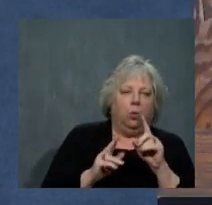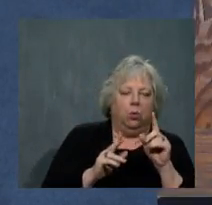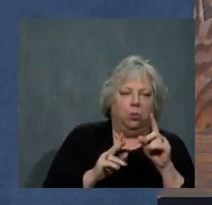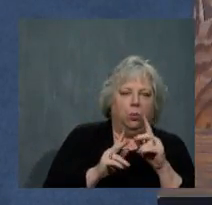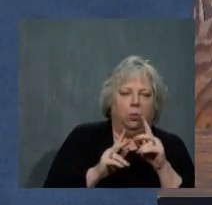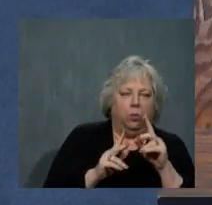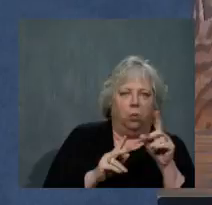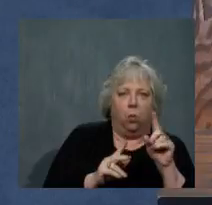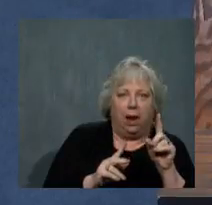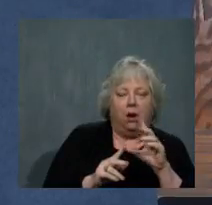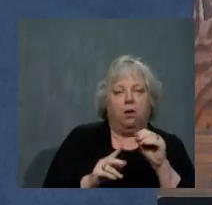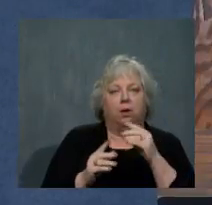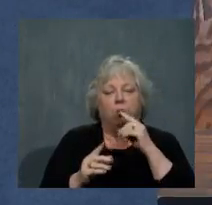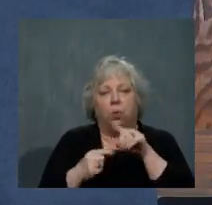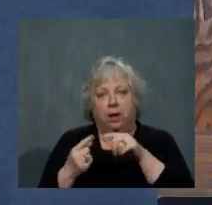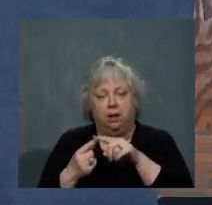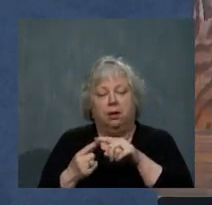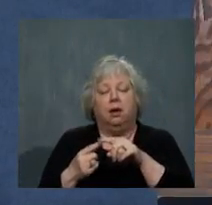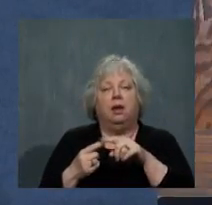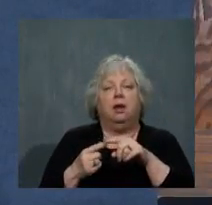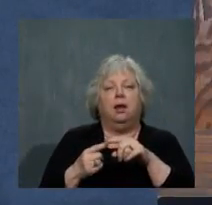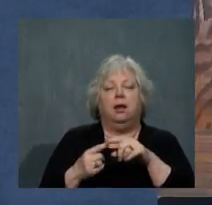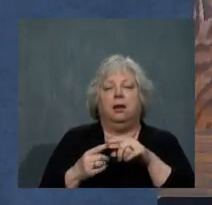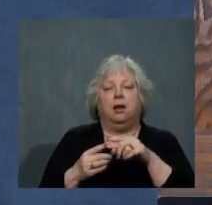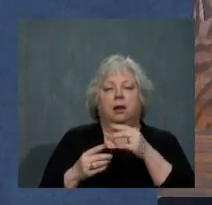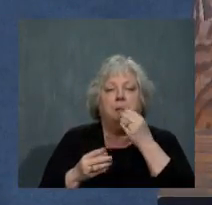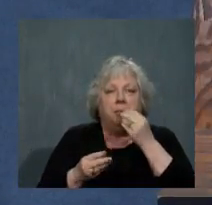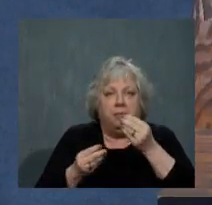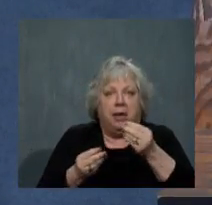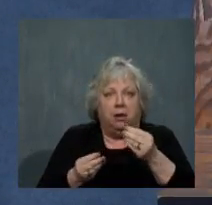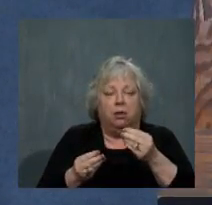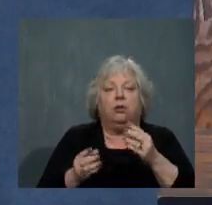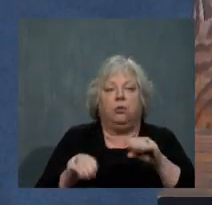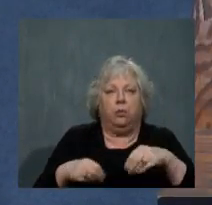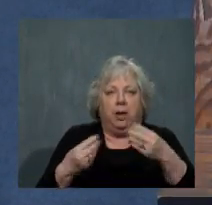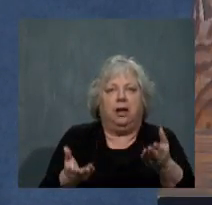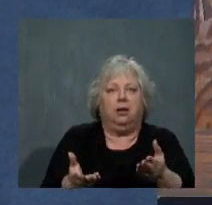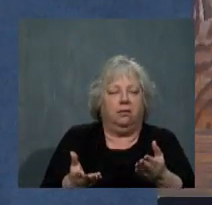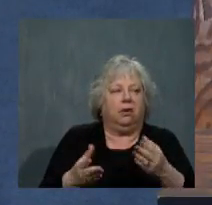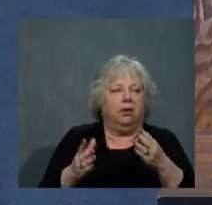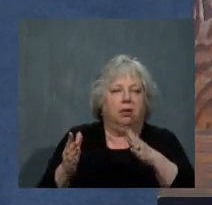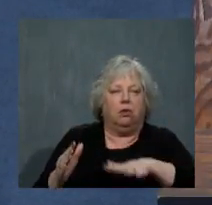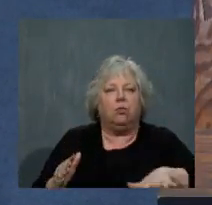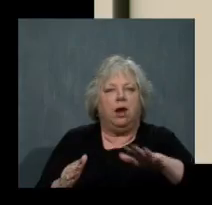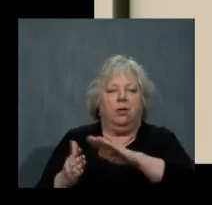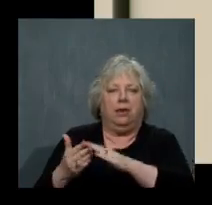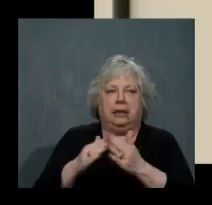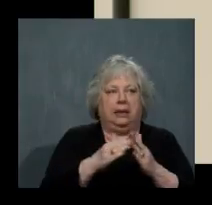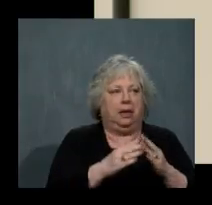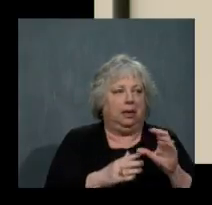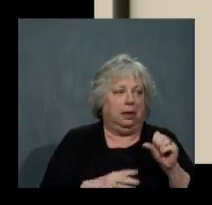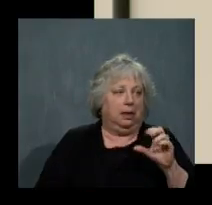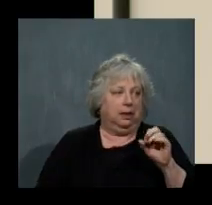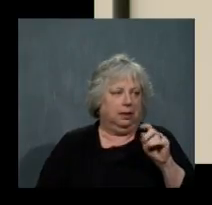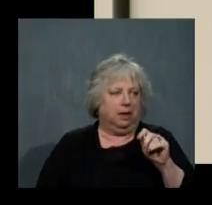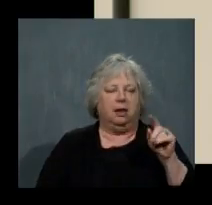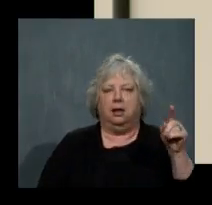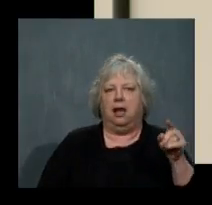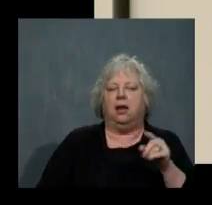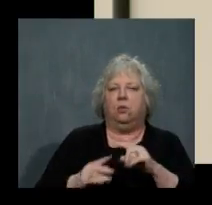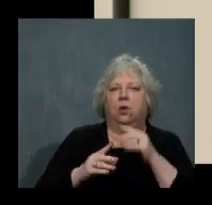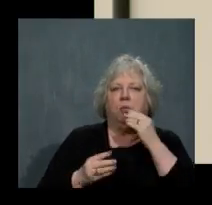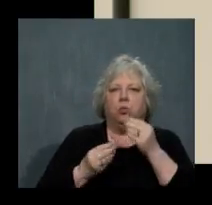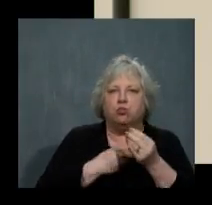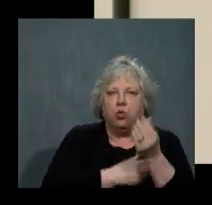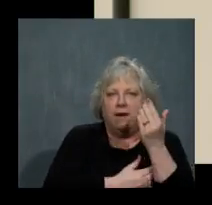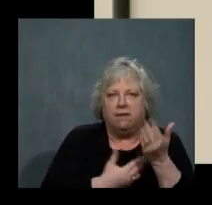homeless throughout the city. Scott. And I don't want to go into detail on all these, but that is where breakfast